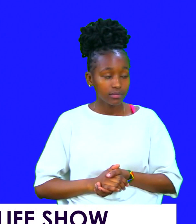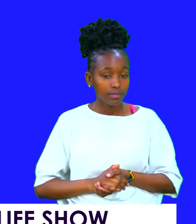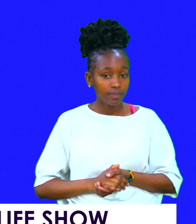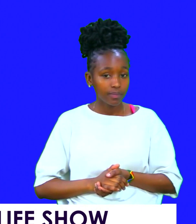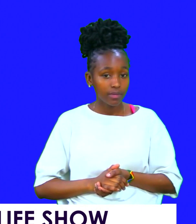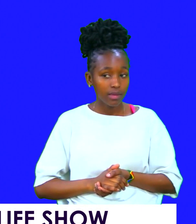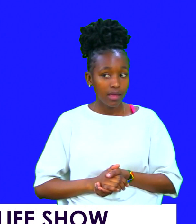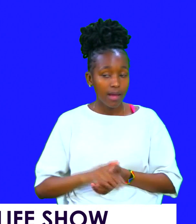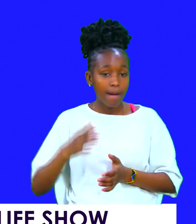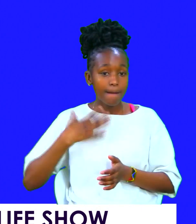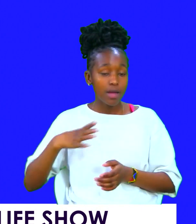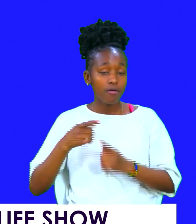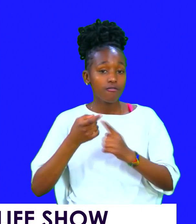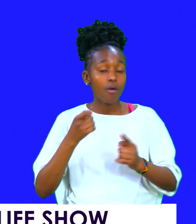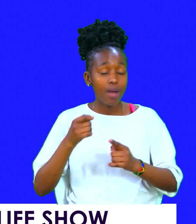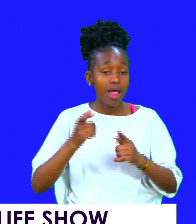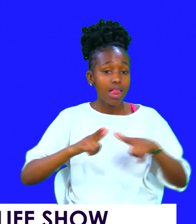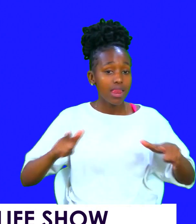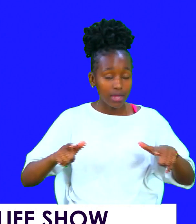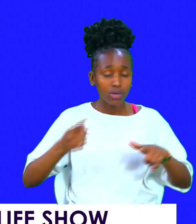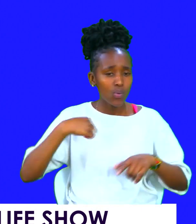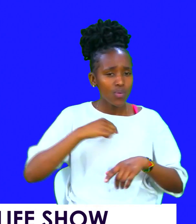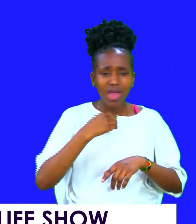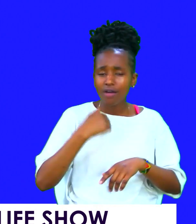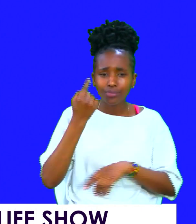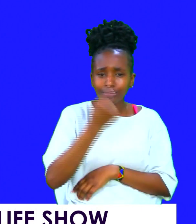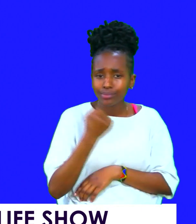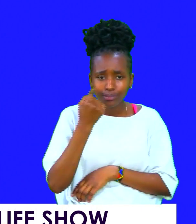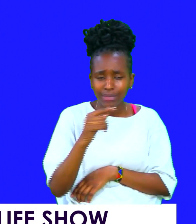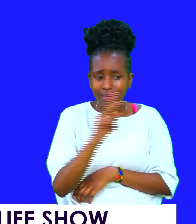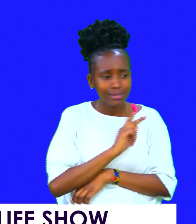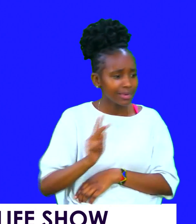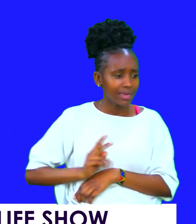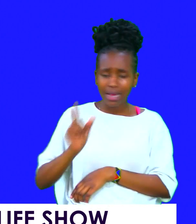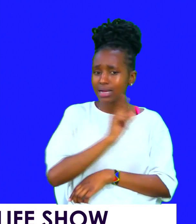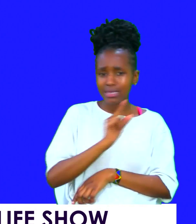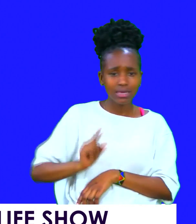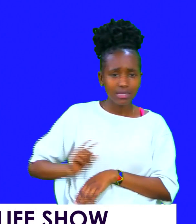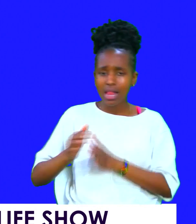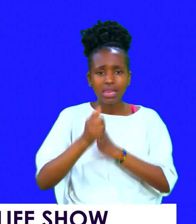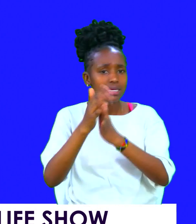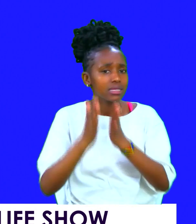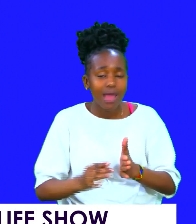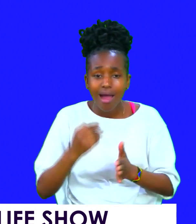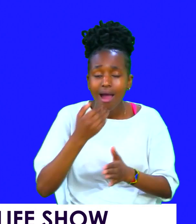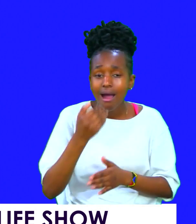land? Who do we have as our kings and queens and leaders?